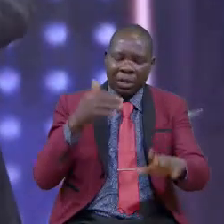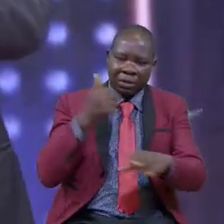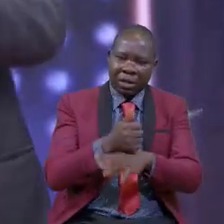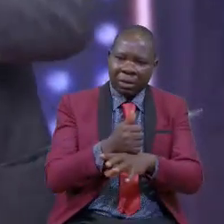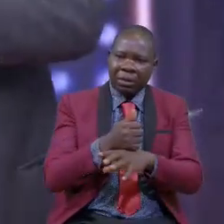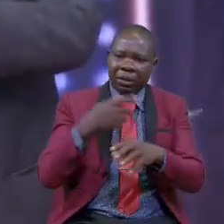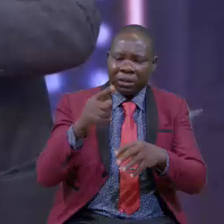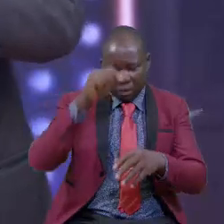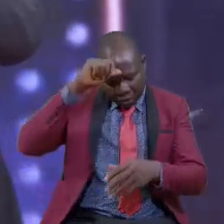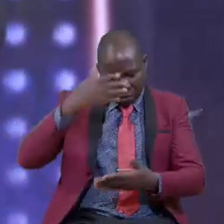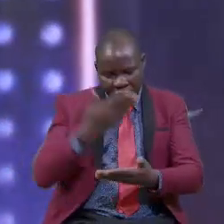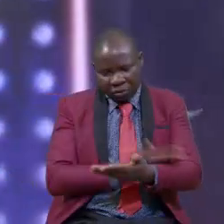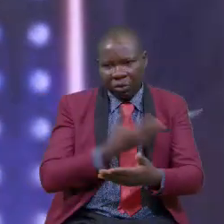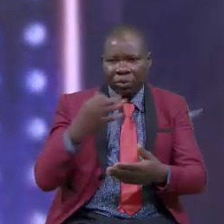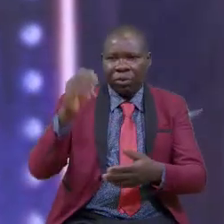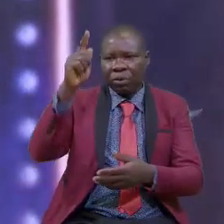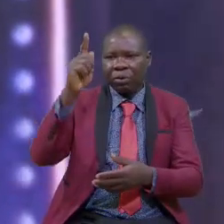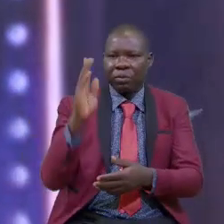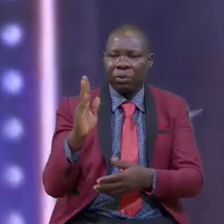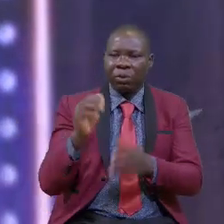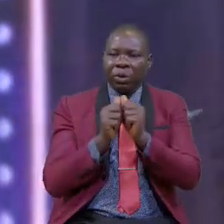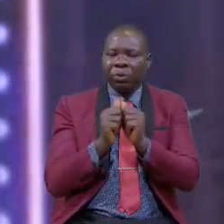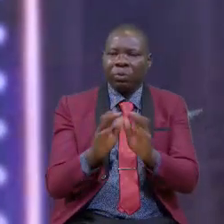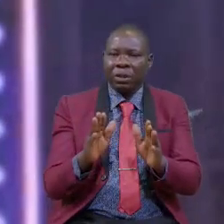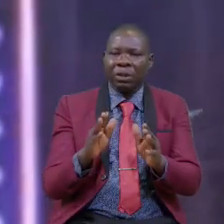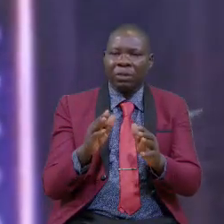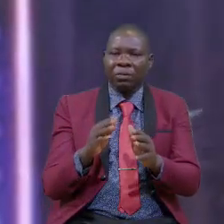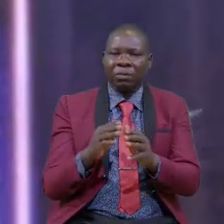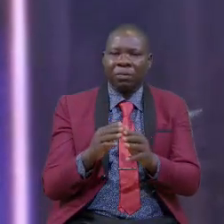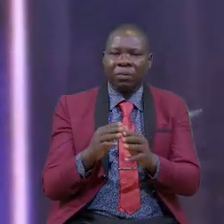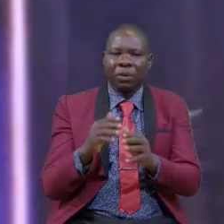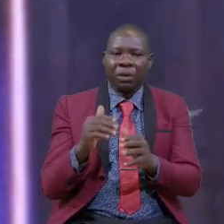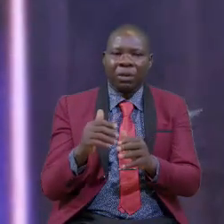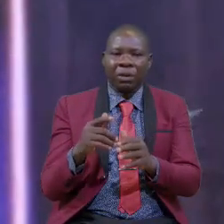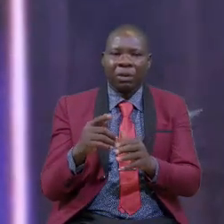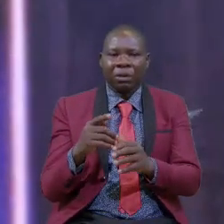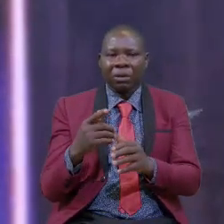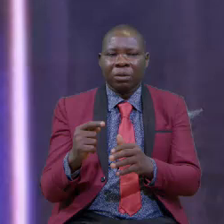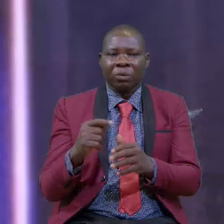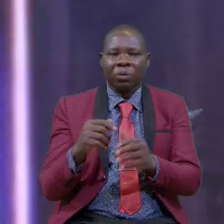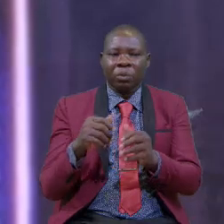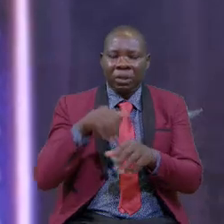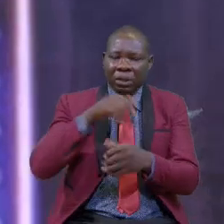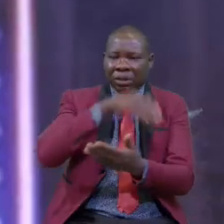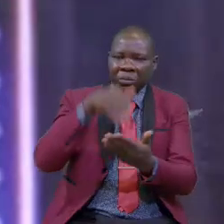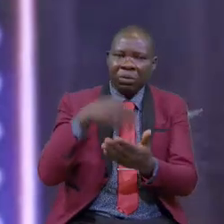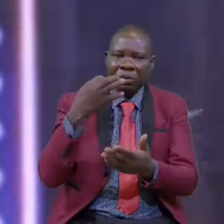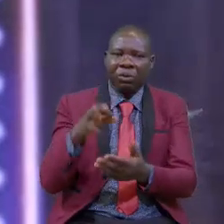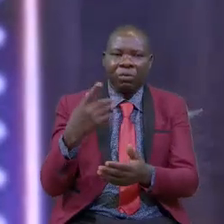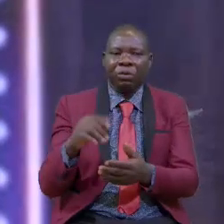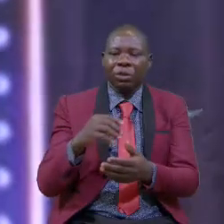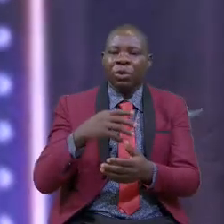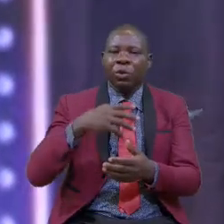the midst of a crooked and perverse nation, among whom ye